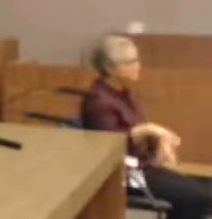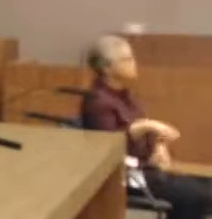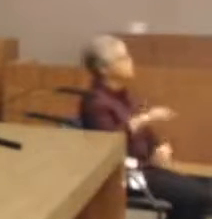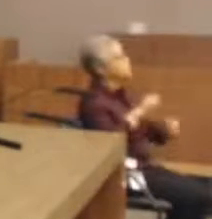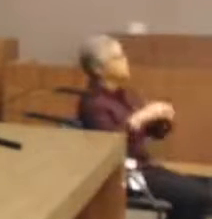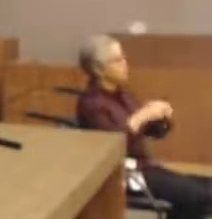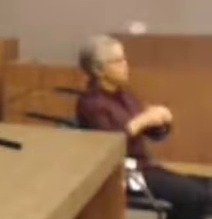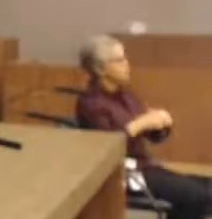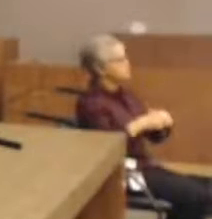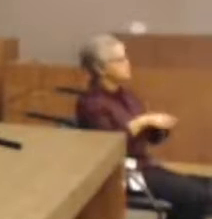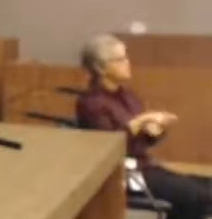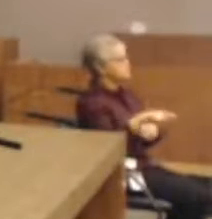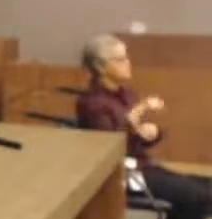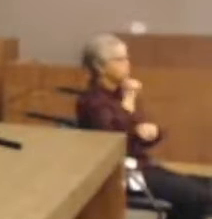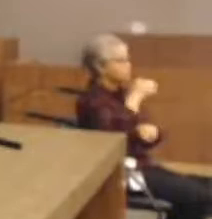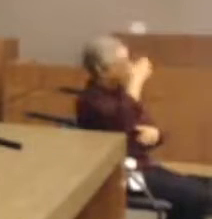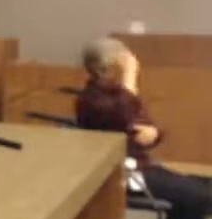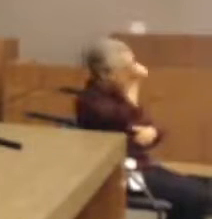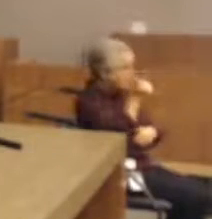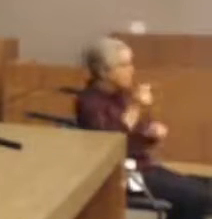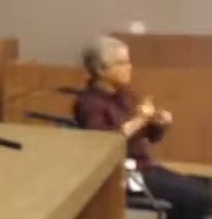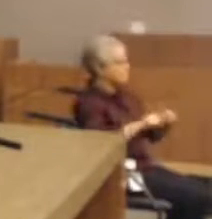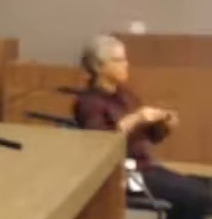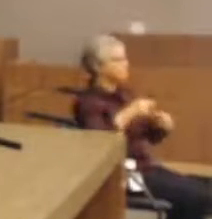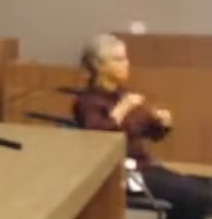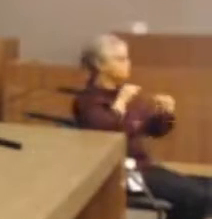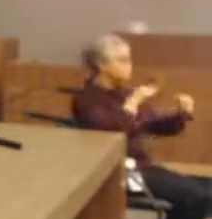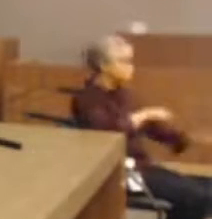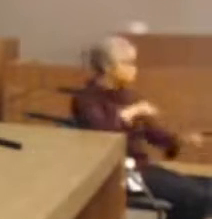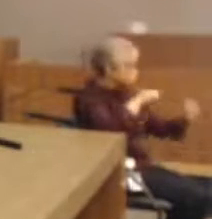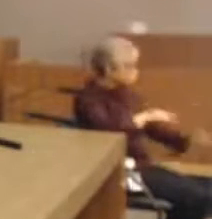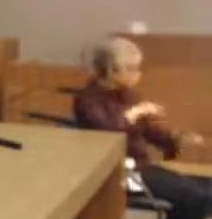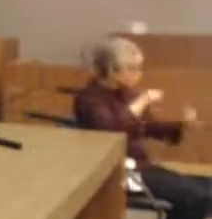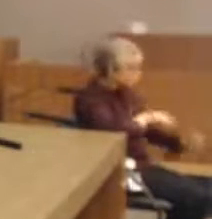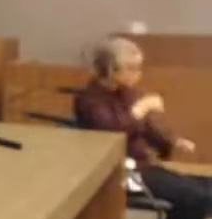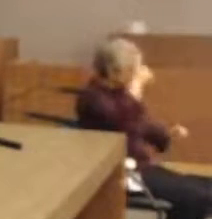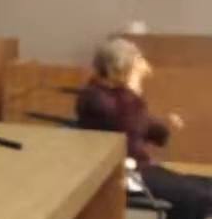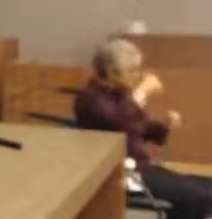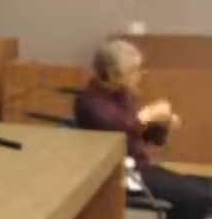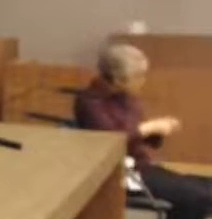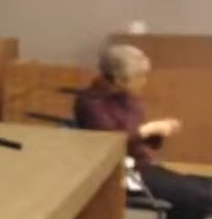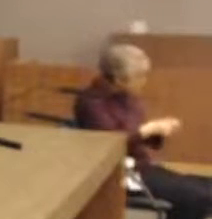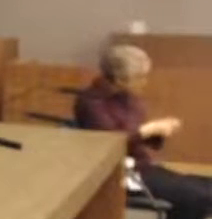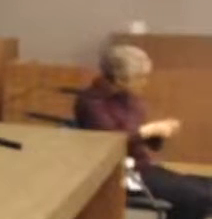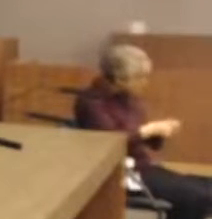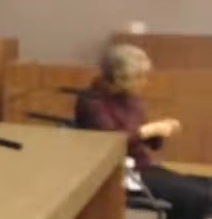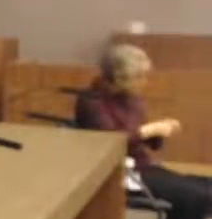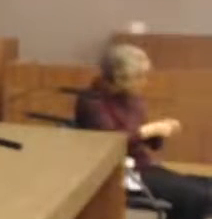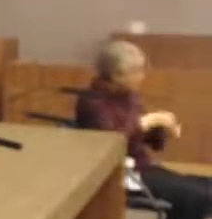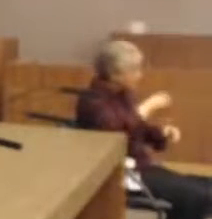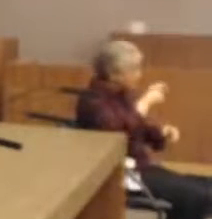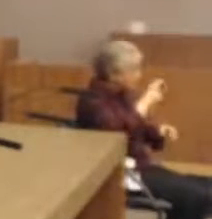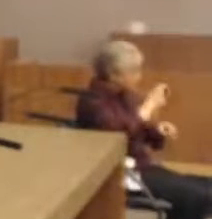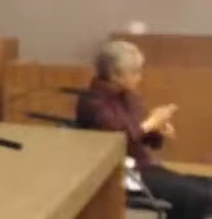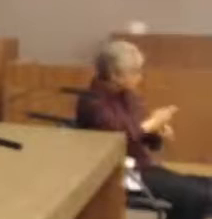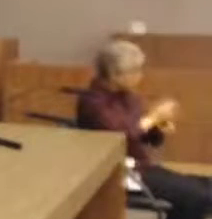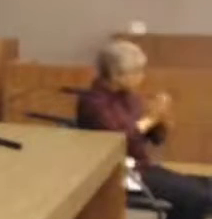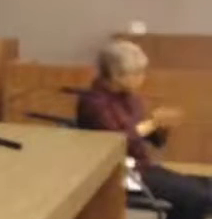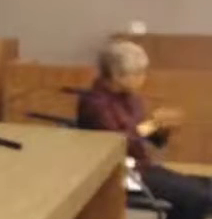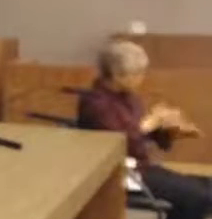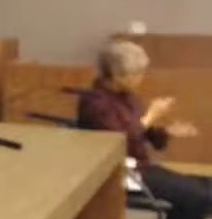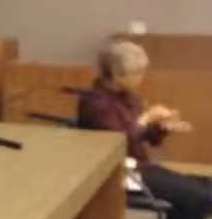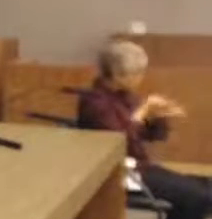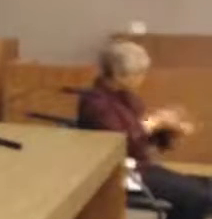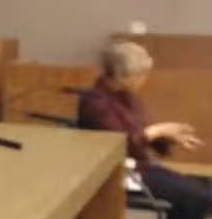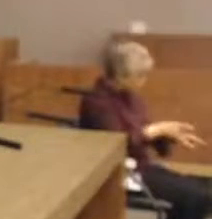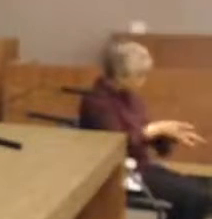it's been input in the wrong way. So they won't forget information. They just need time for all those chemicals to calm down so that they can